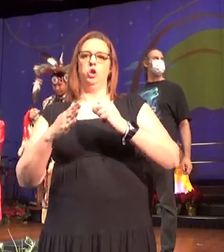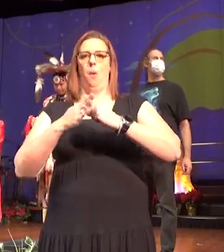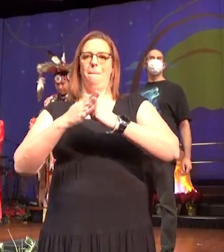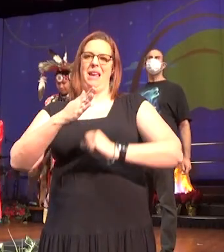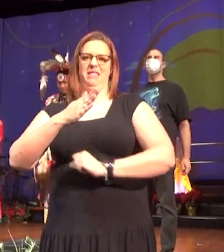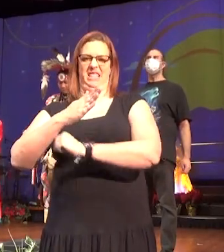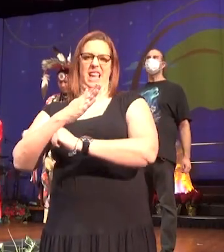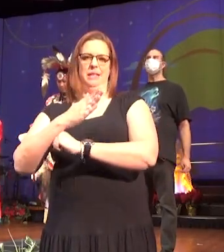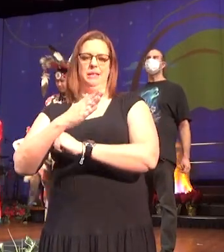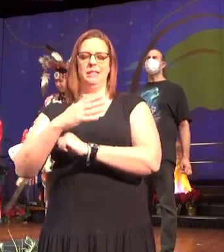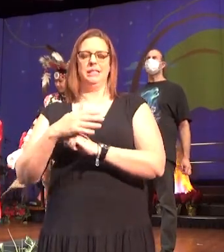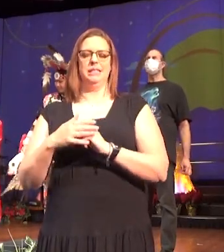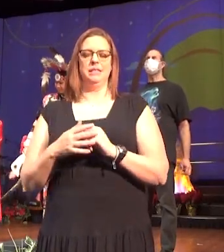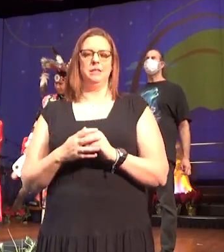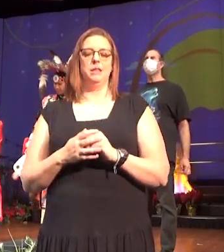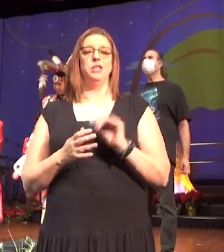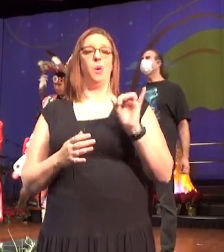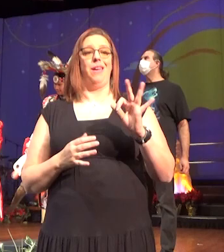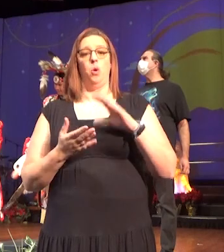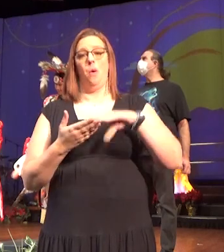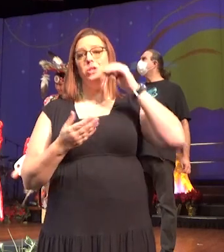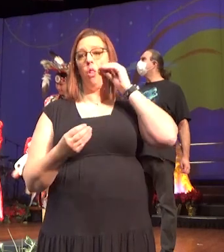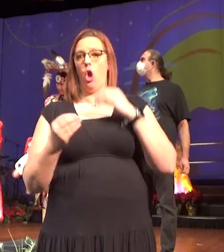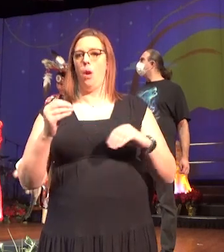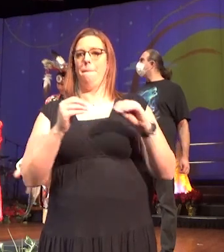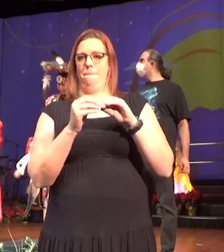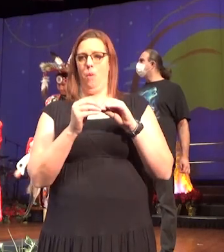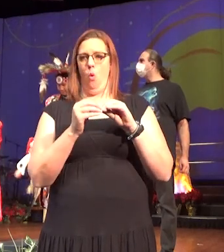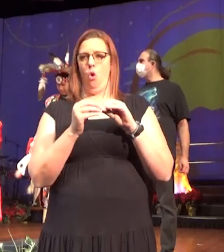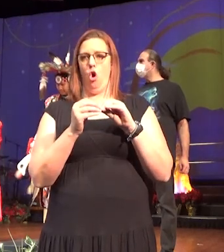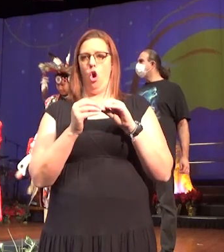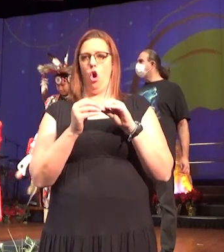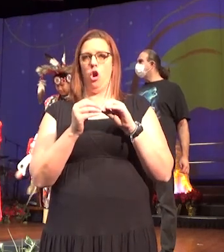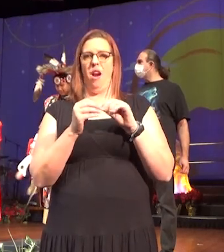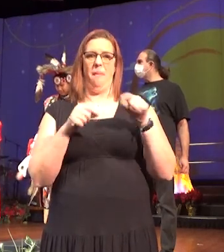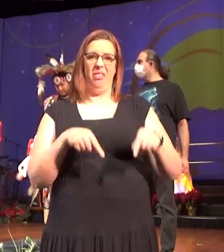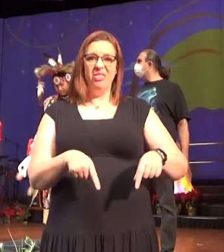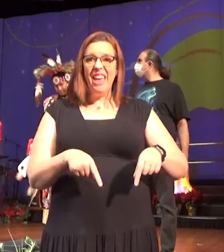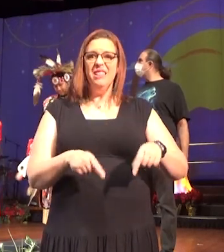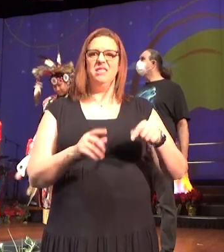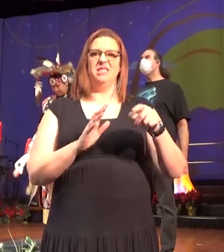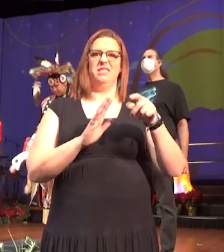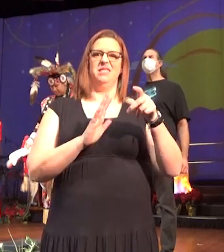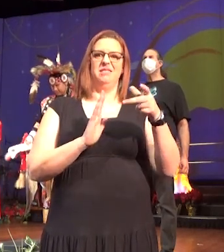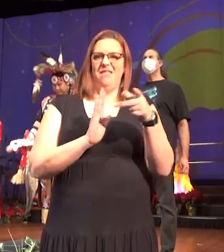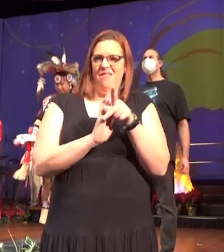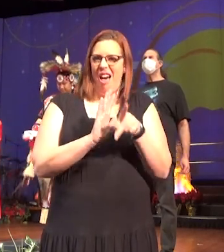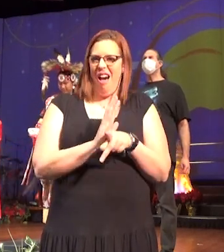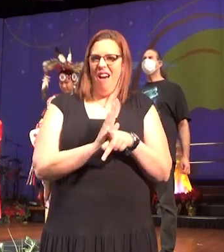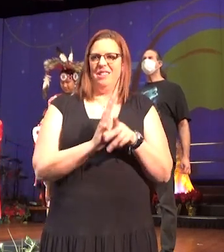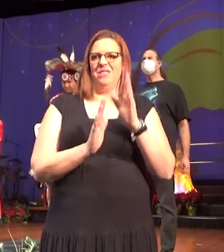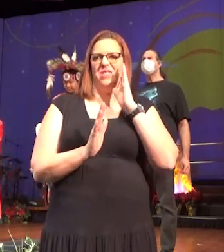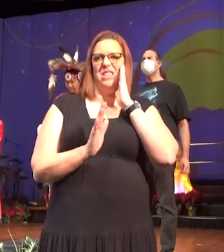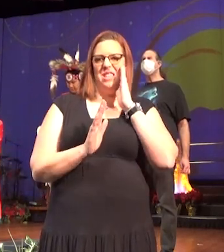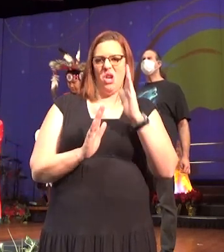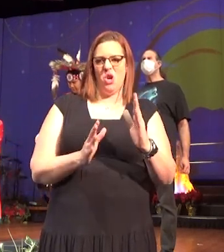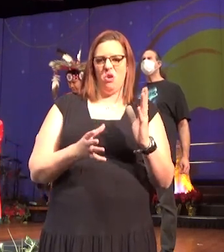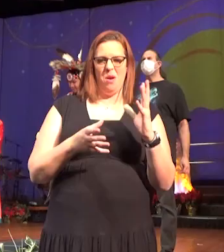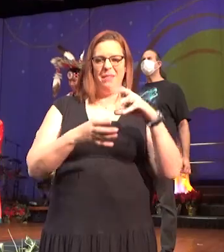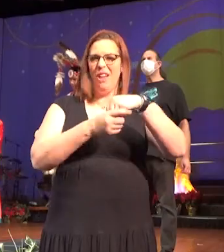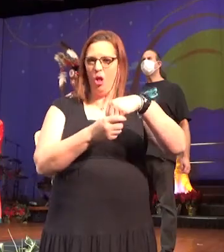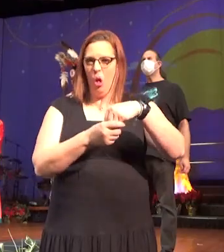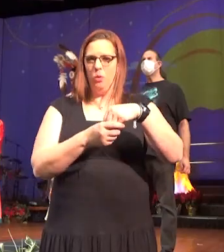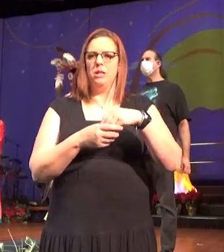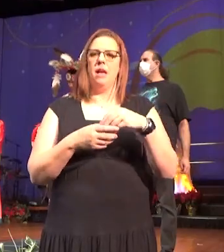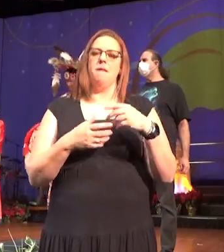more about this incredible philosophy that is so inclusive, you might want to consider that. So right now I just want